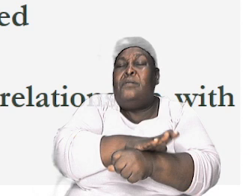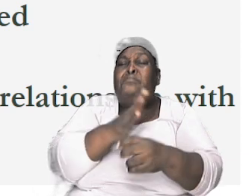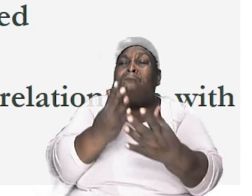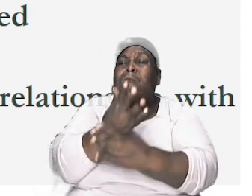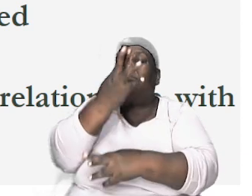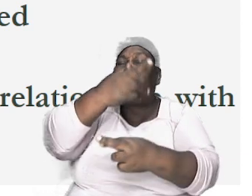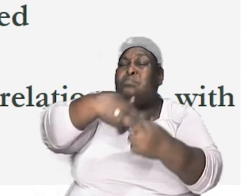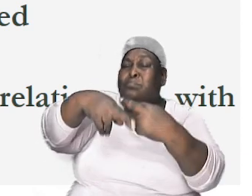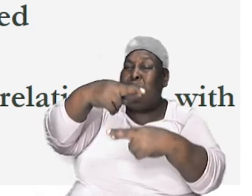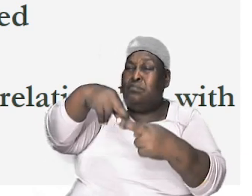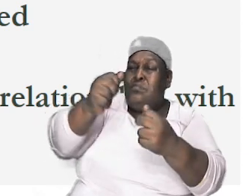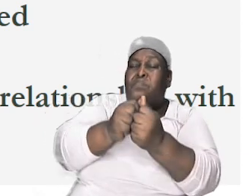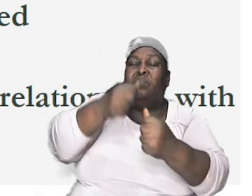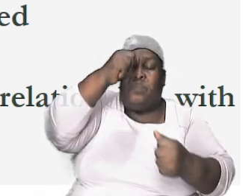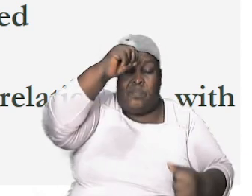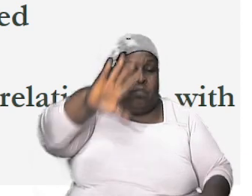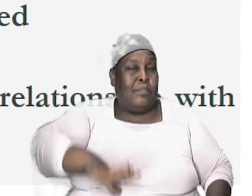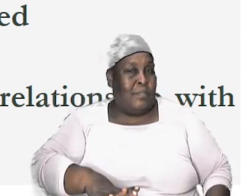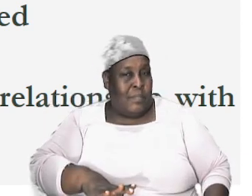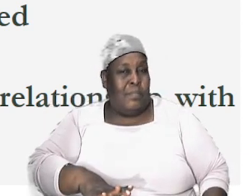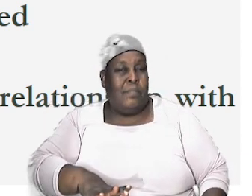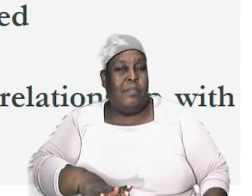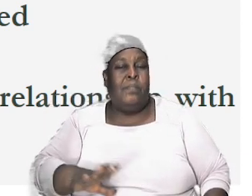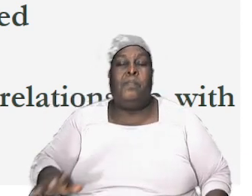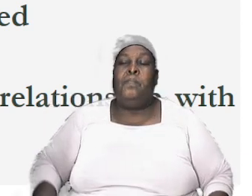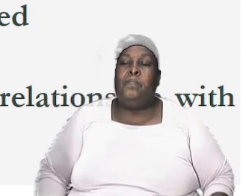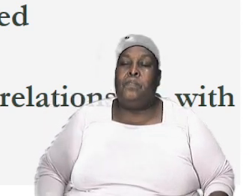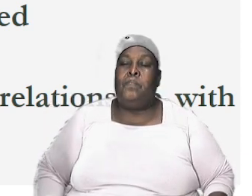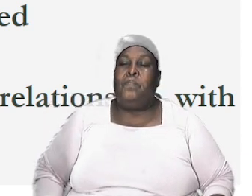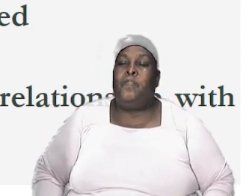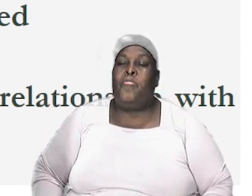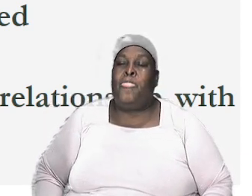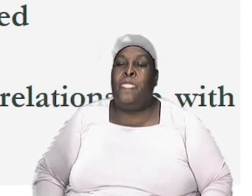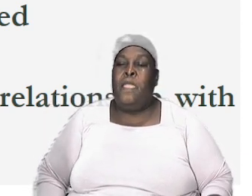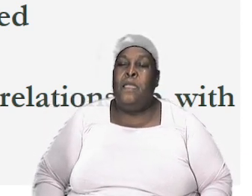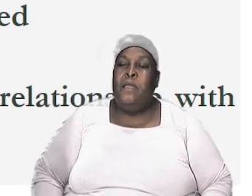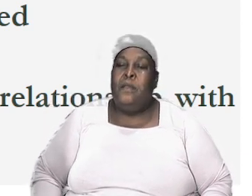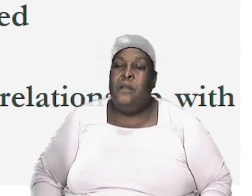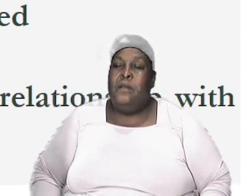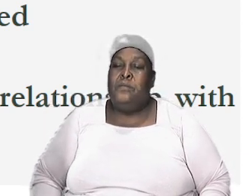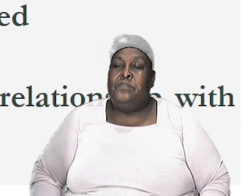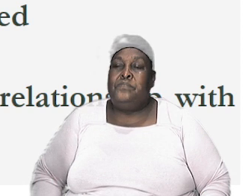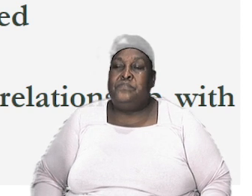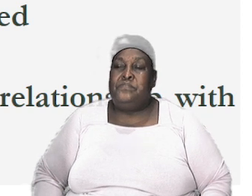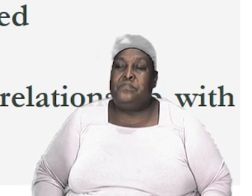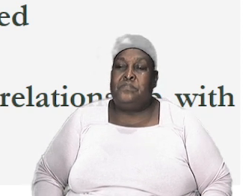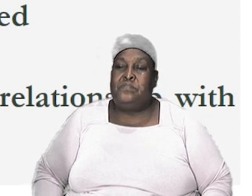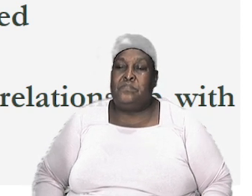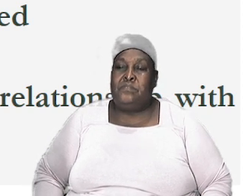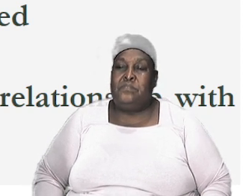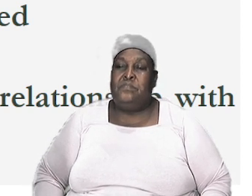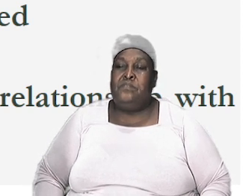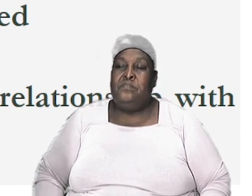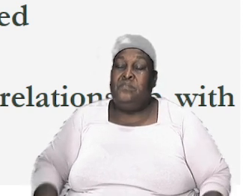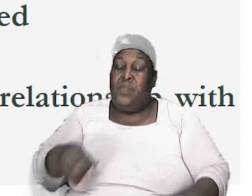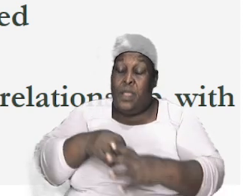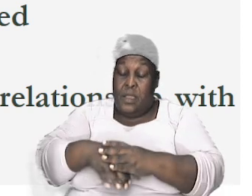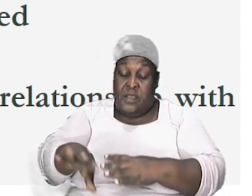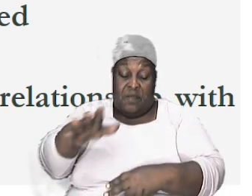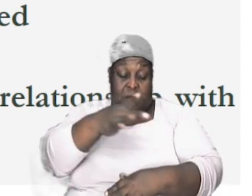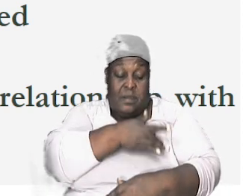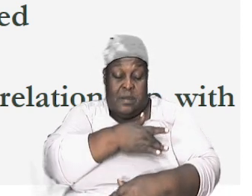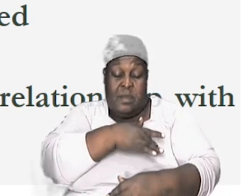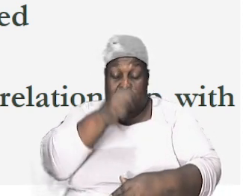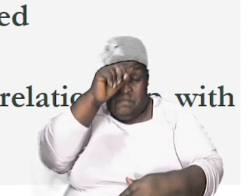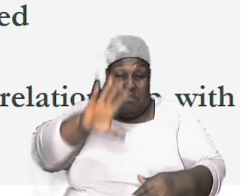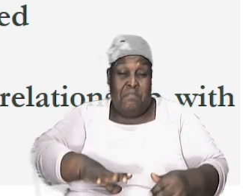men. Praise God. In the heart of men